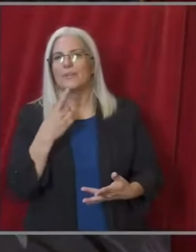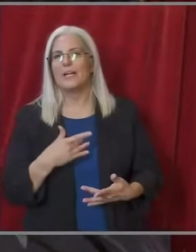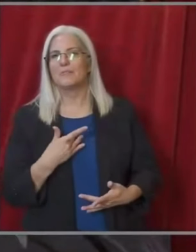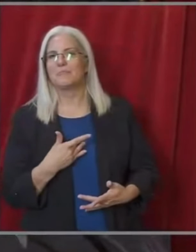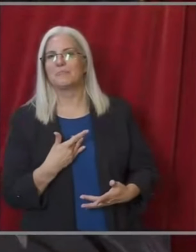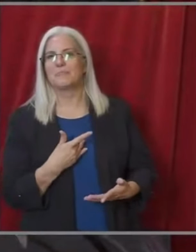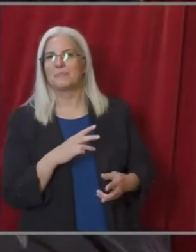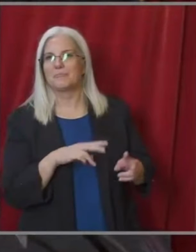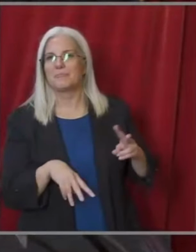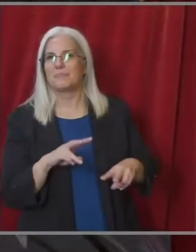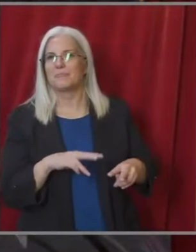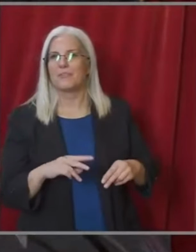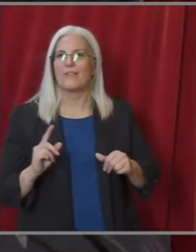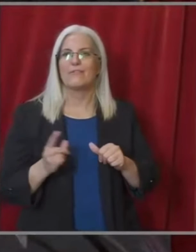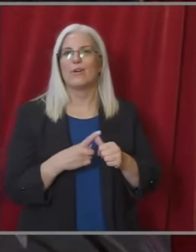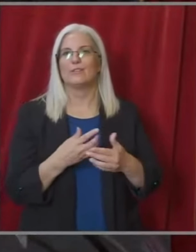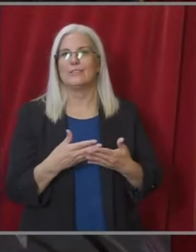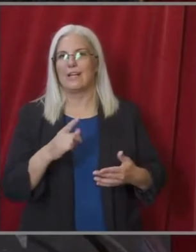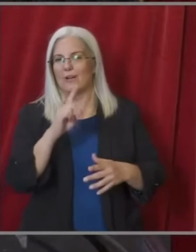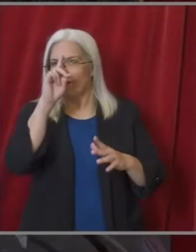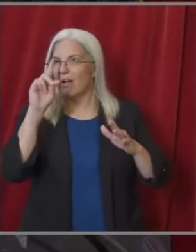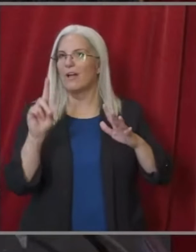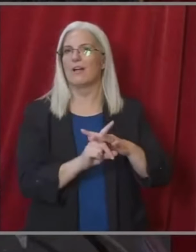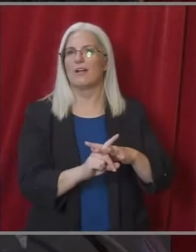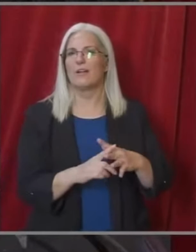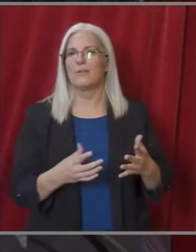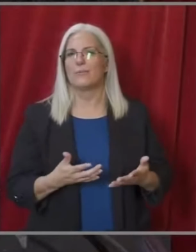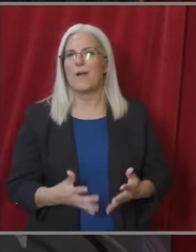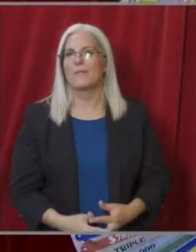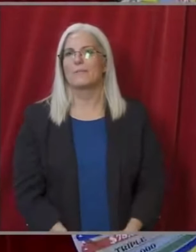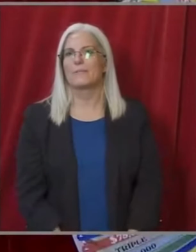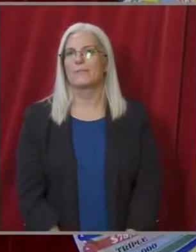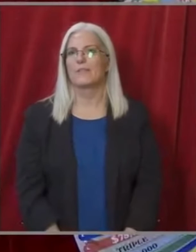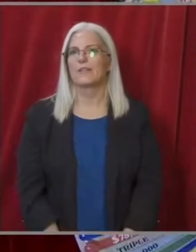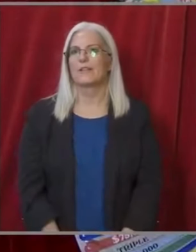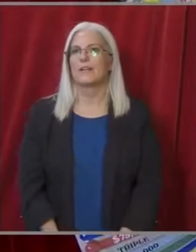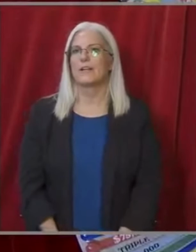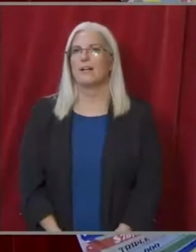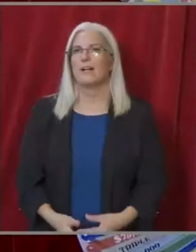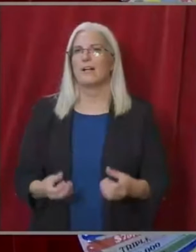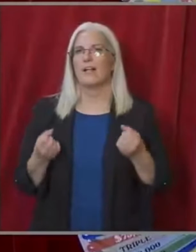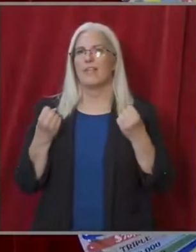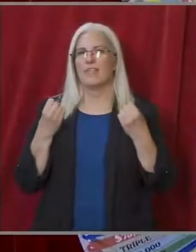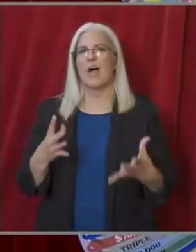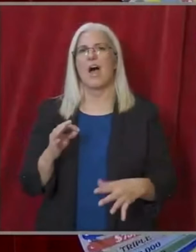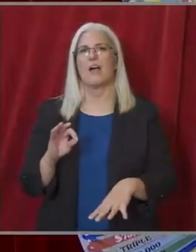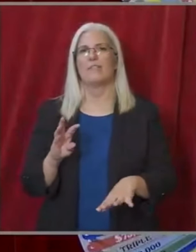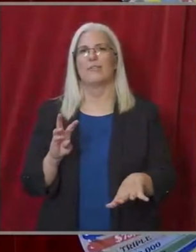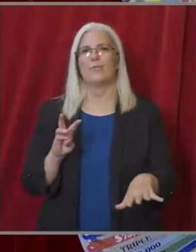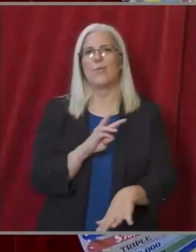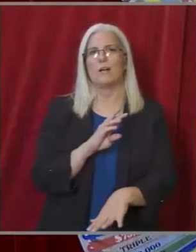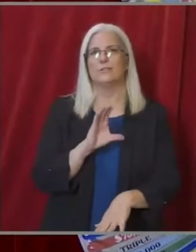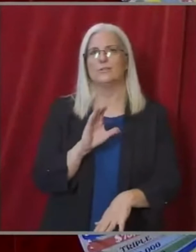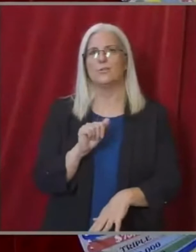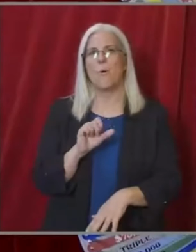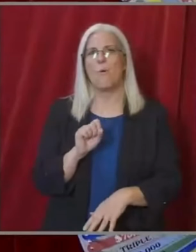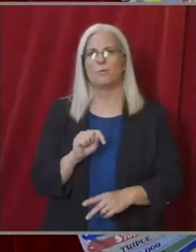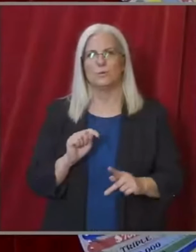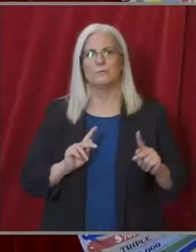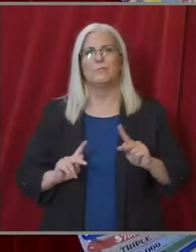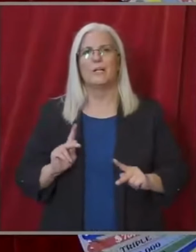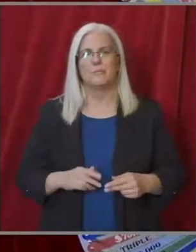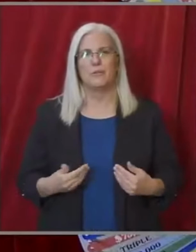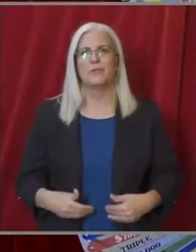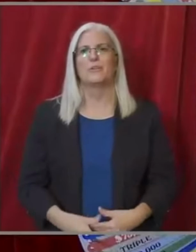What is the first thing that comes to your mind? I think you told a lot of West Coasters. There's a lot of coastal. Yeah. Interesting. Yeah. Yeah. But I mean, it does go to the point. I mean, it is an